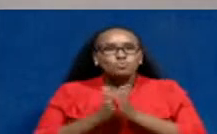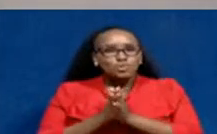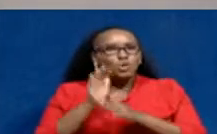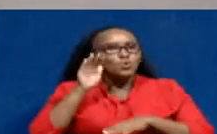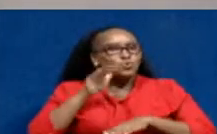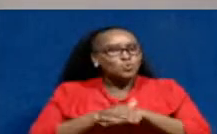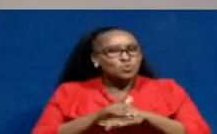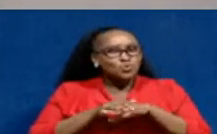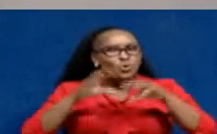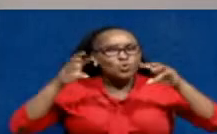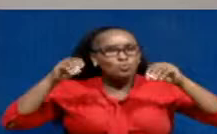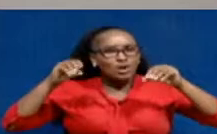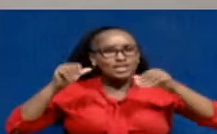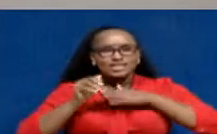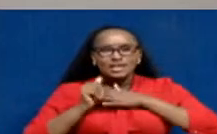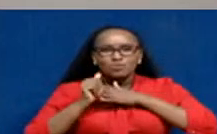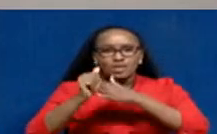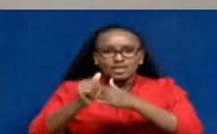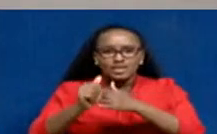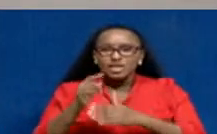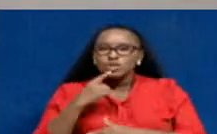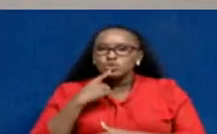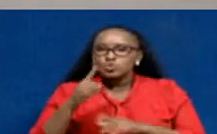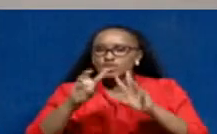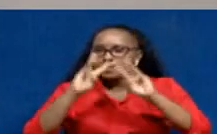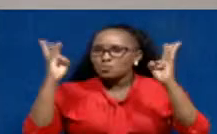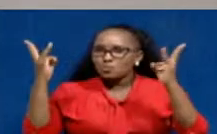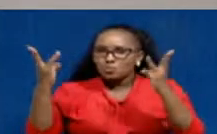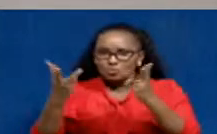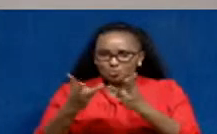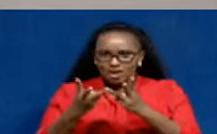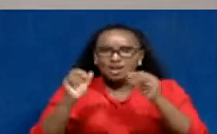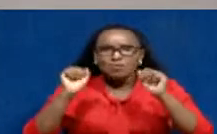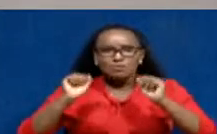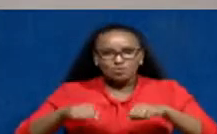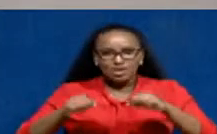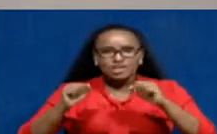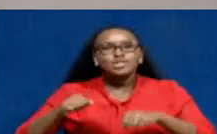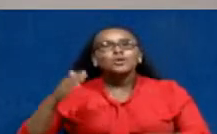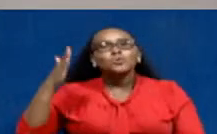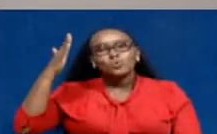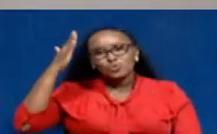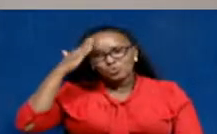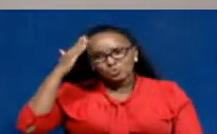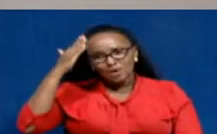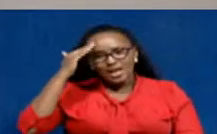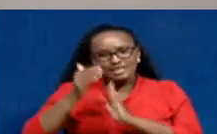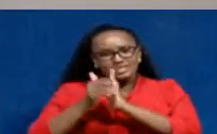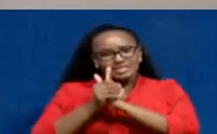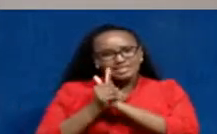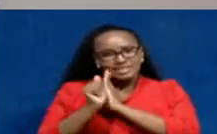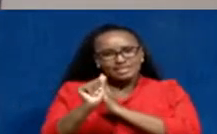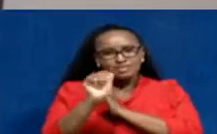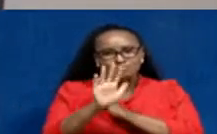remarkable leadership qualities. So the world had noticed his leadership